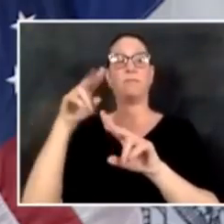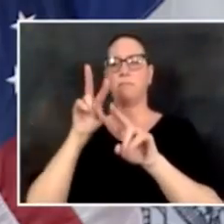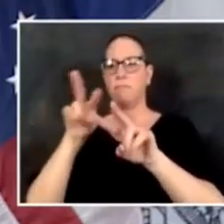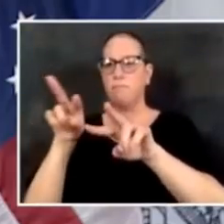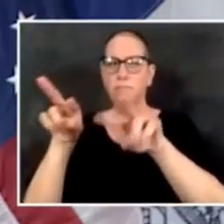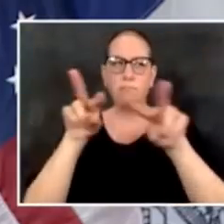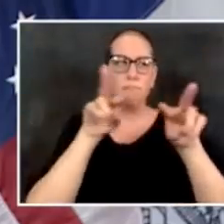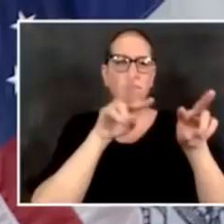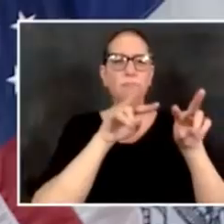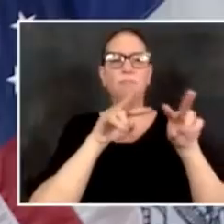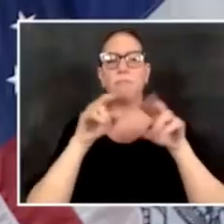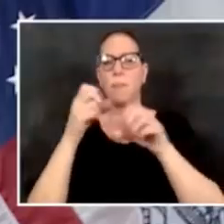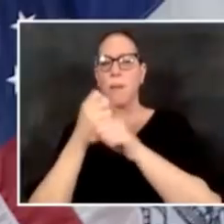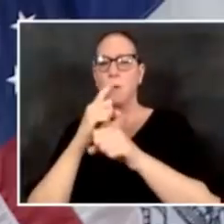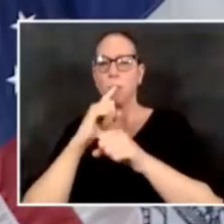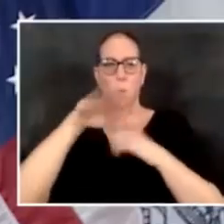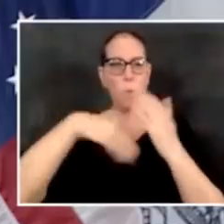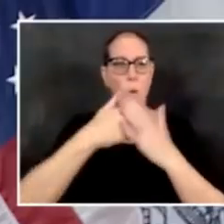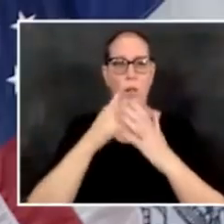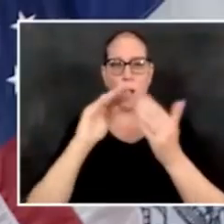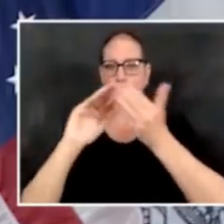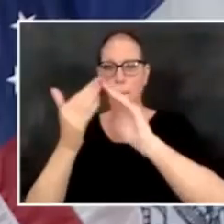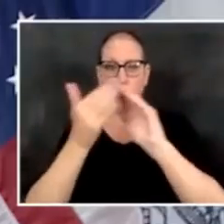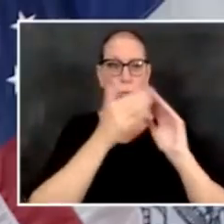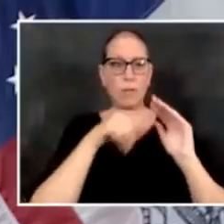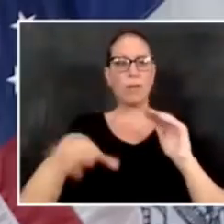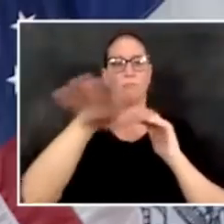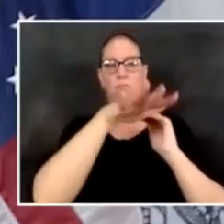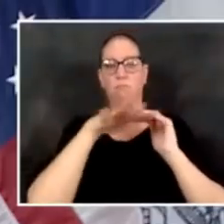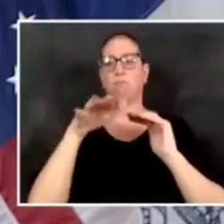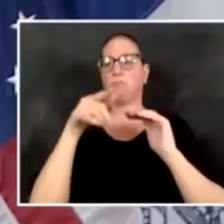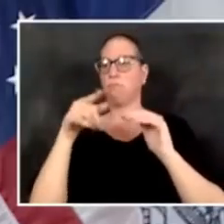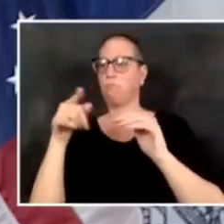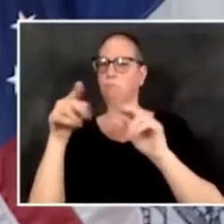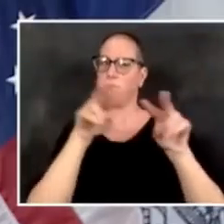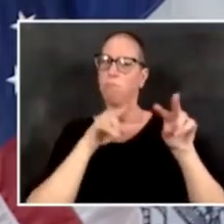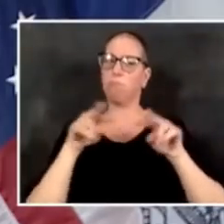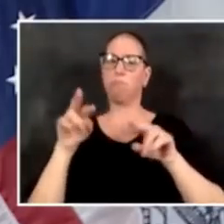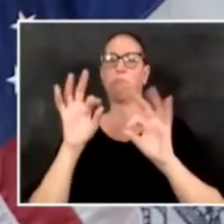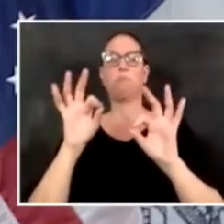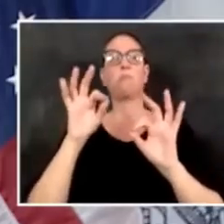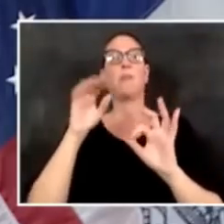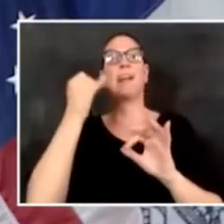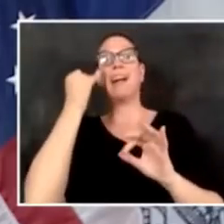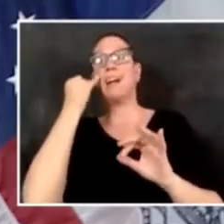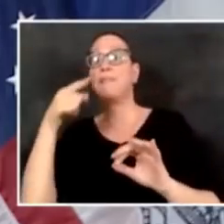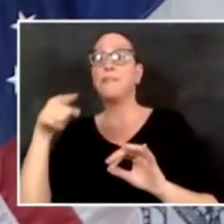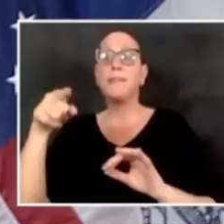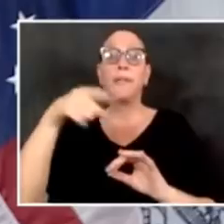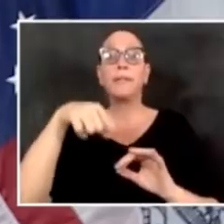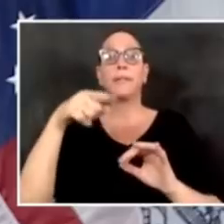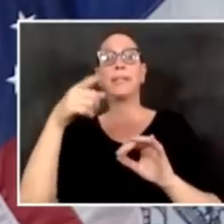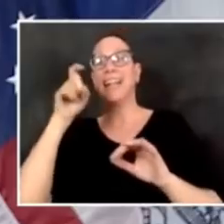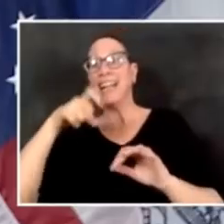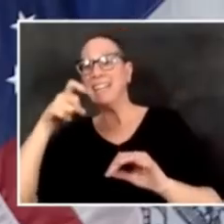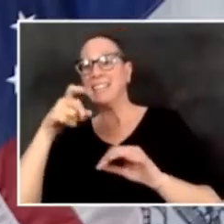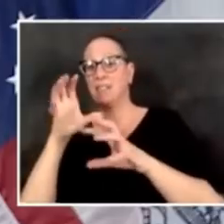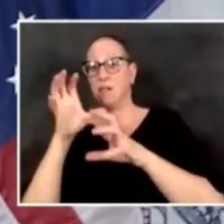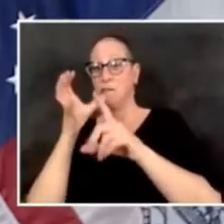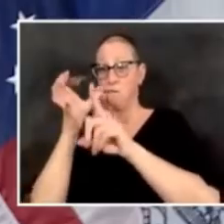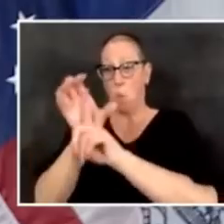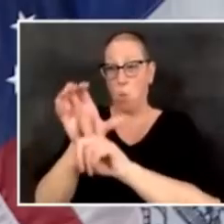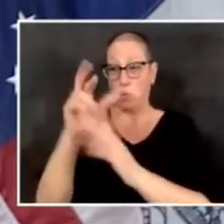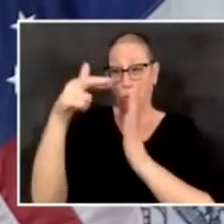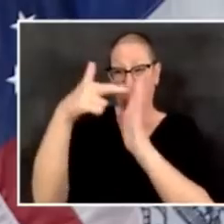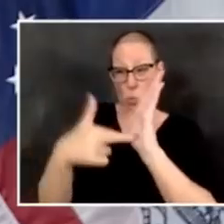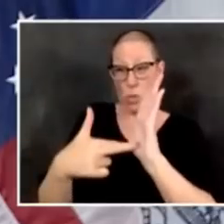city in situations where we needed that presence to make sure that people were safe. And obviously, overwhelmingly, it's been